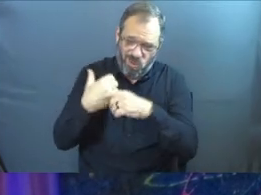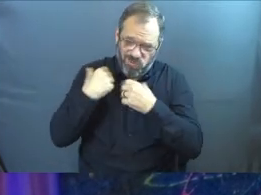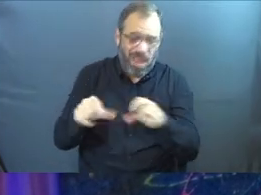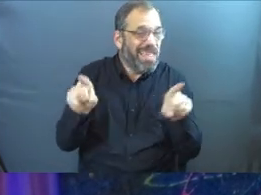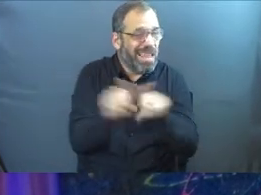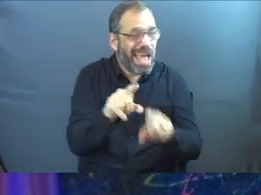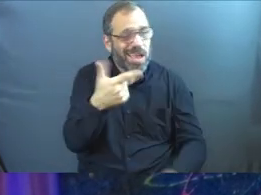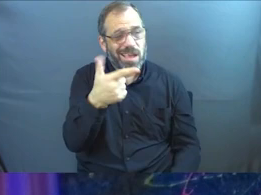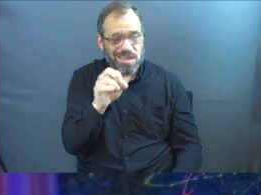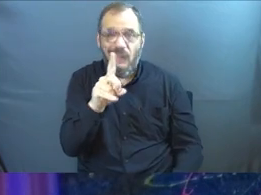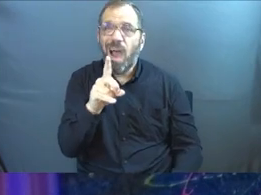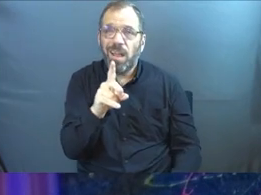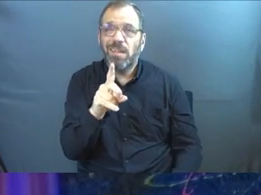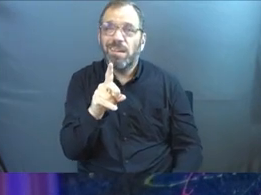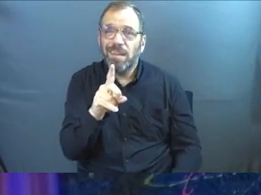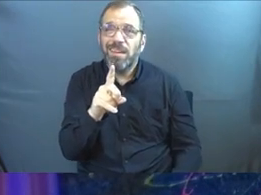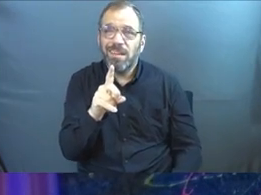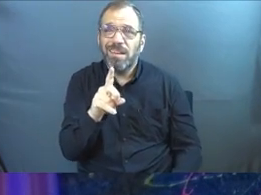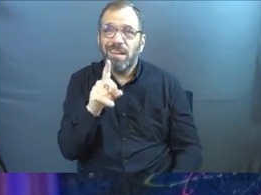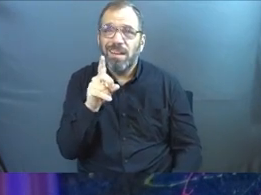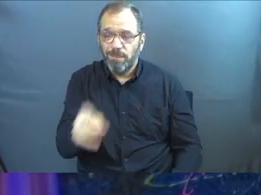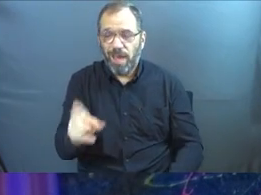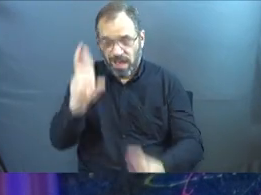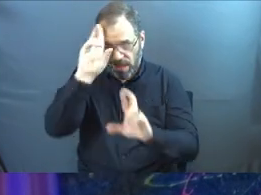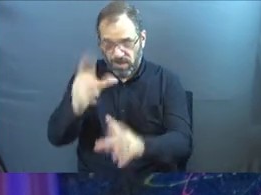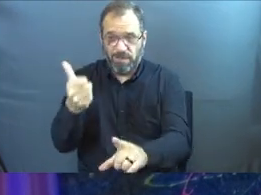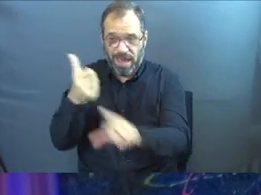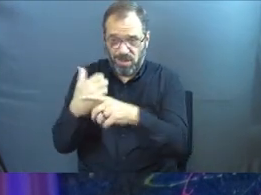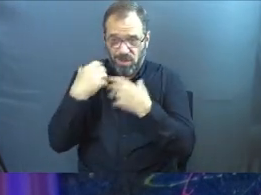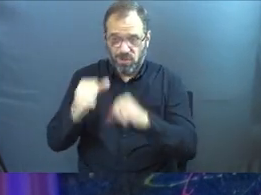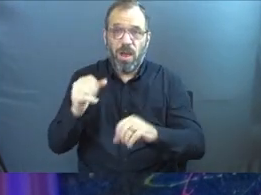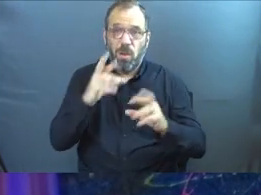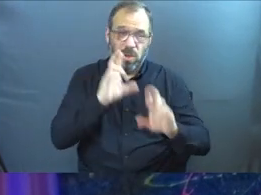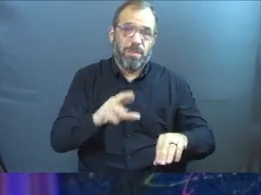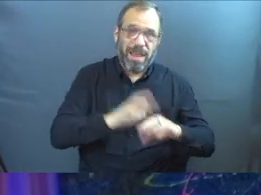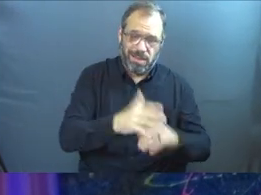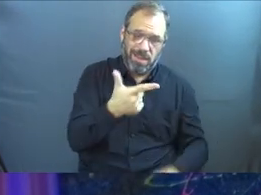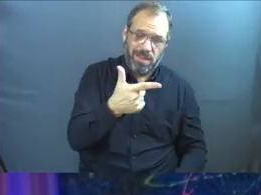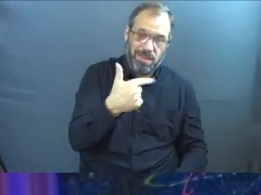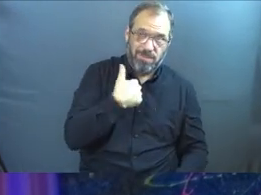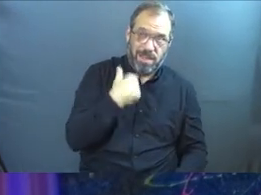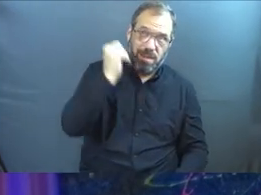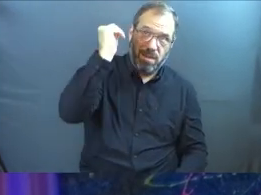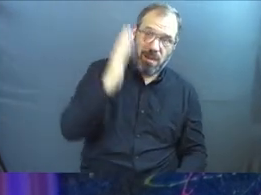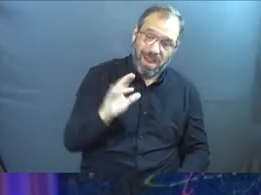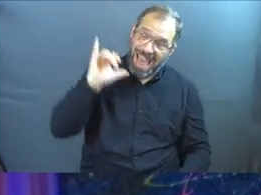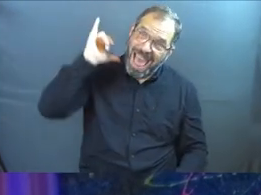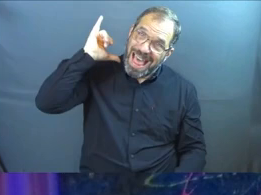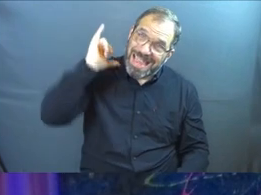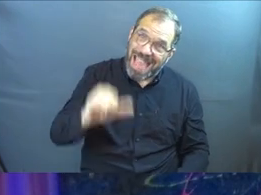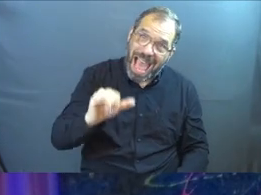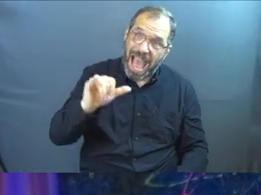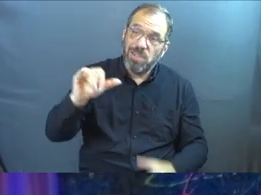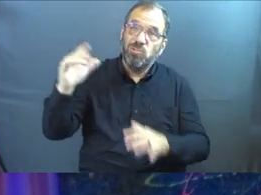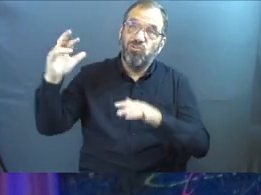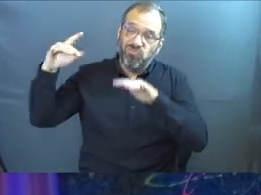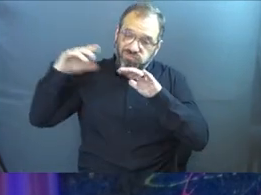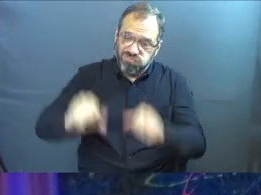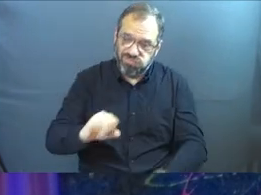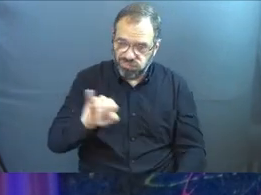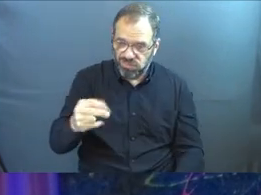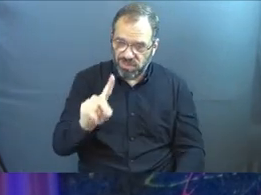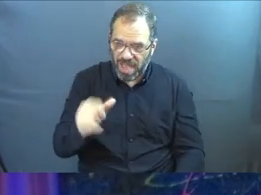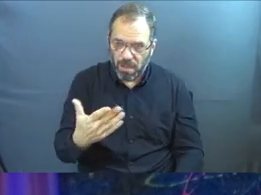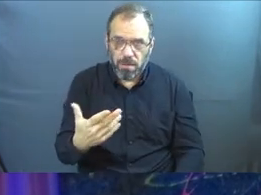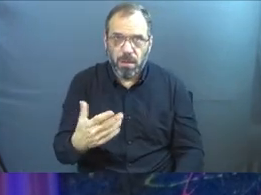as a god. Like, they respect their own strength more than they respect the God of heaven. And that's who I'm bringing. Now, if that's